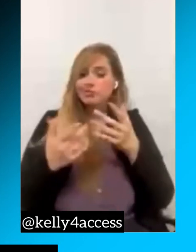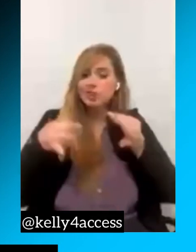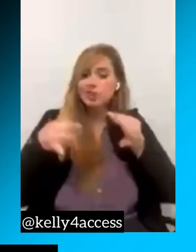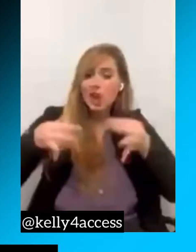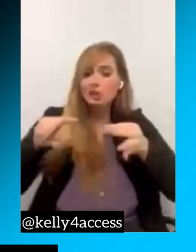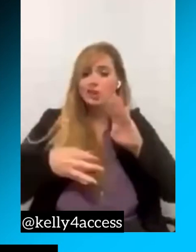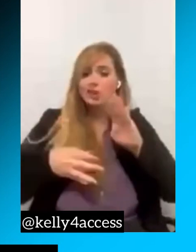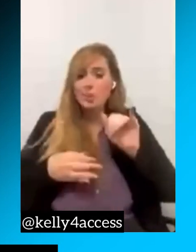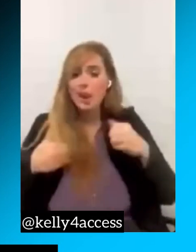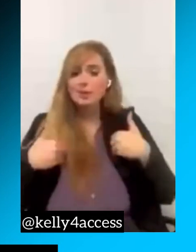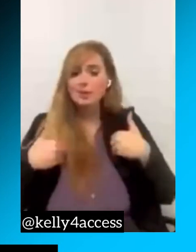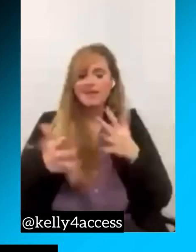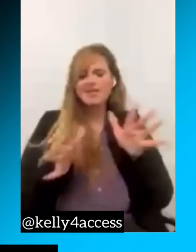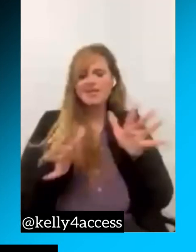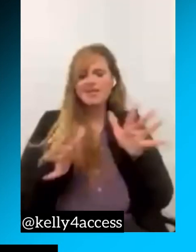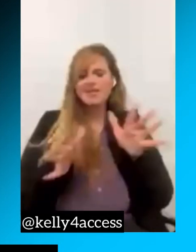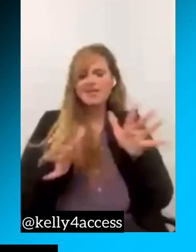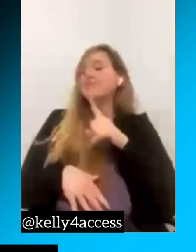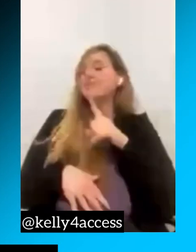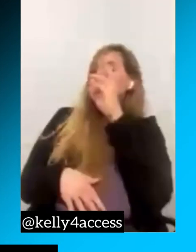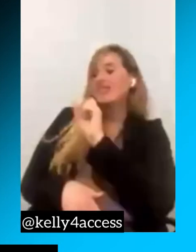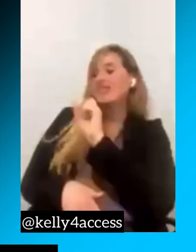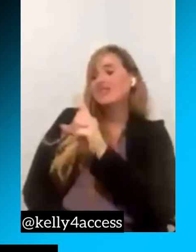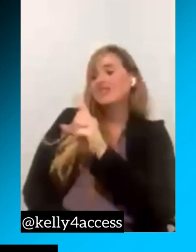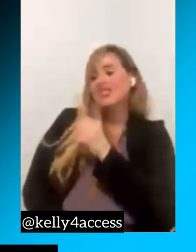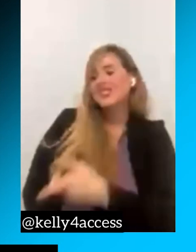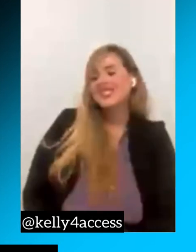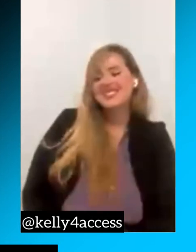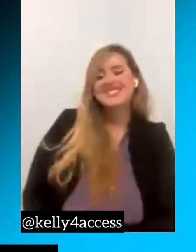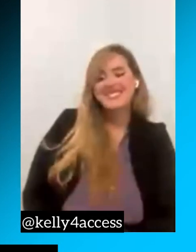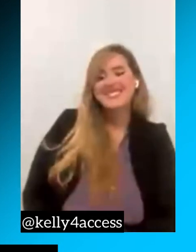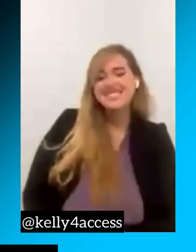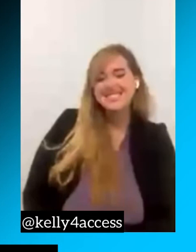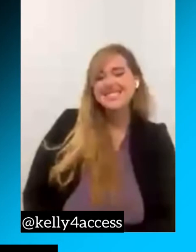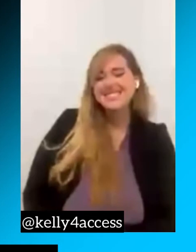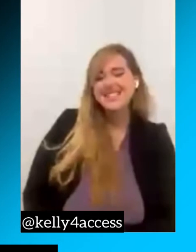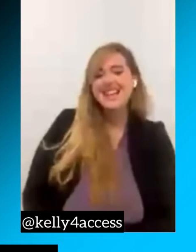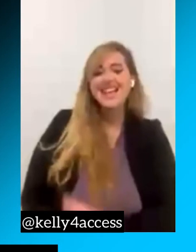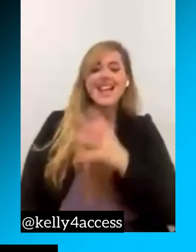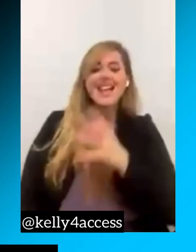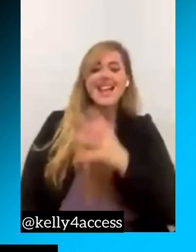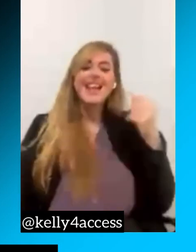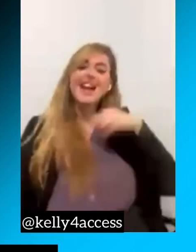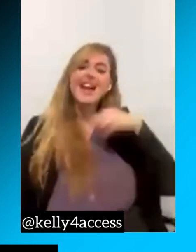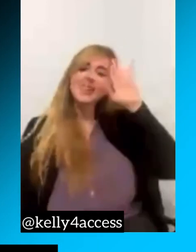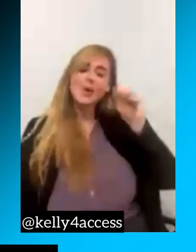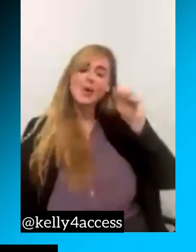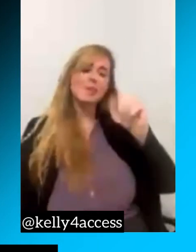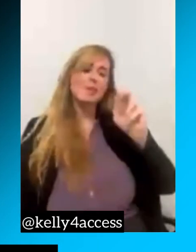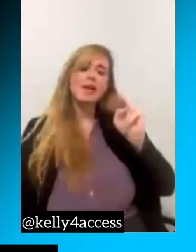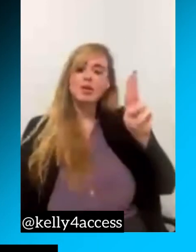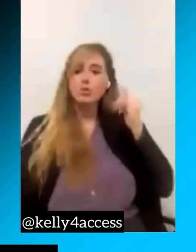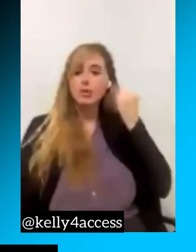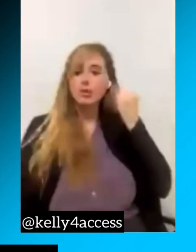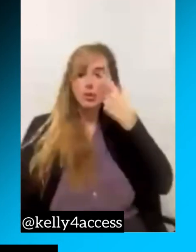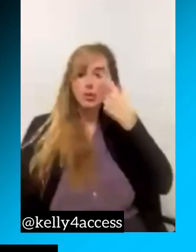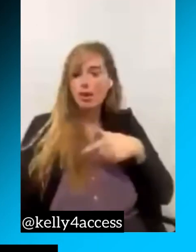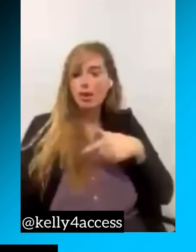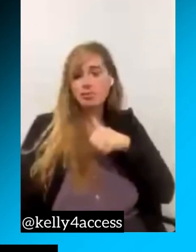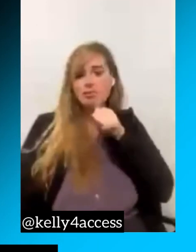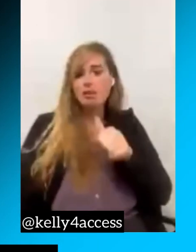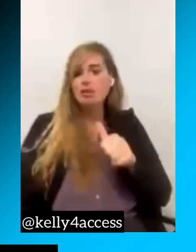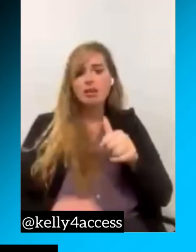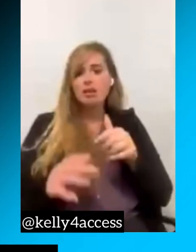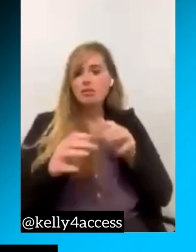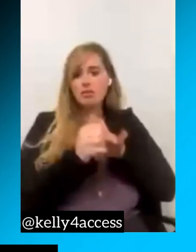Yeah. Weird to me. And I know that Manu, if you don't mind, I'm not gonna pressure you